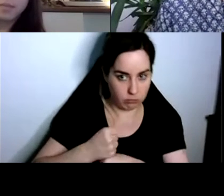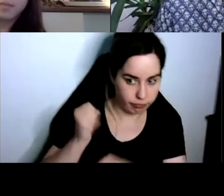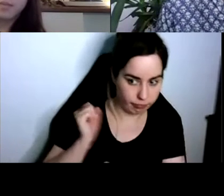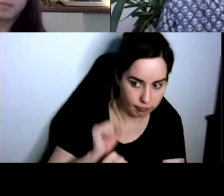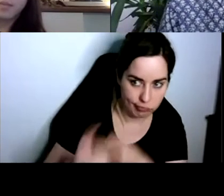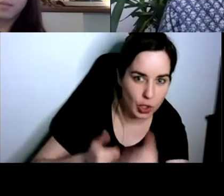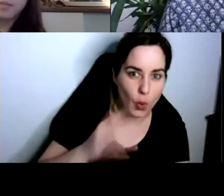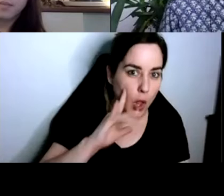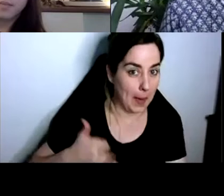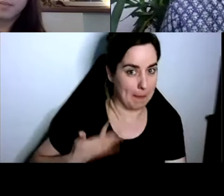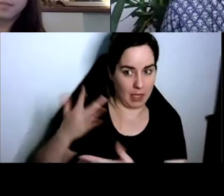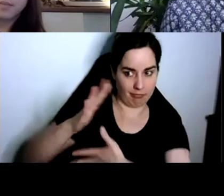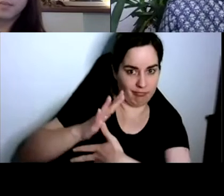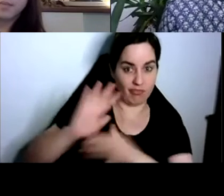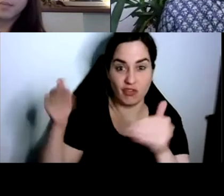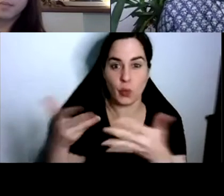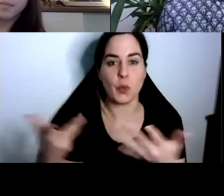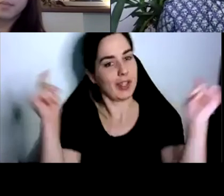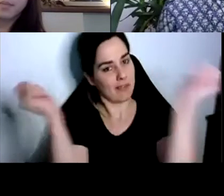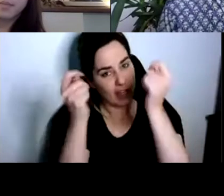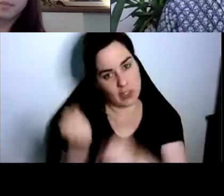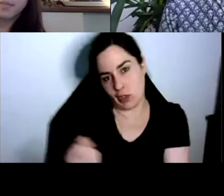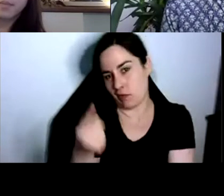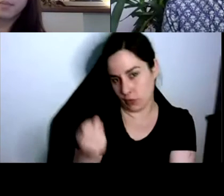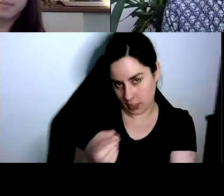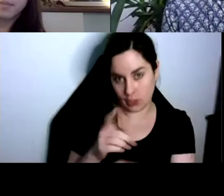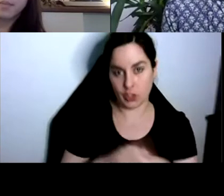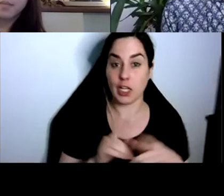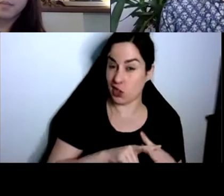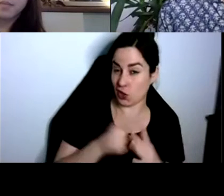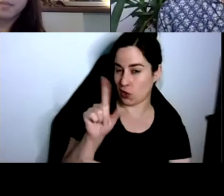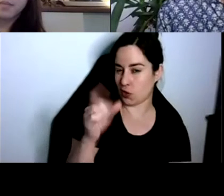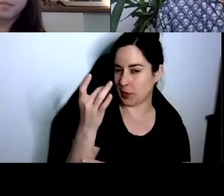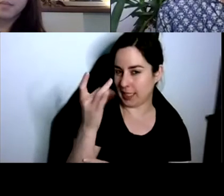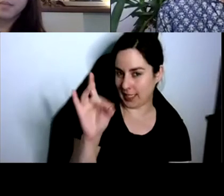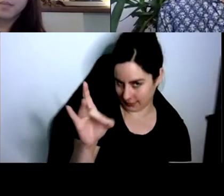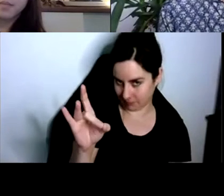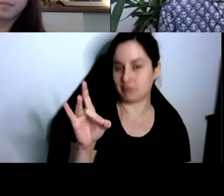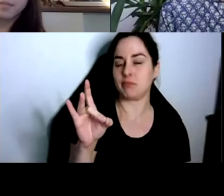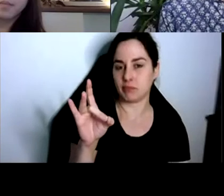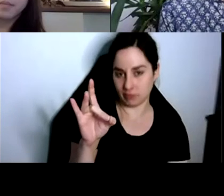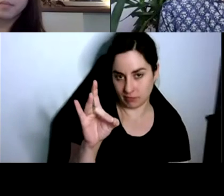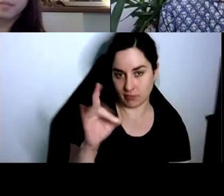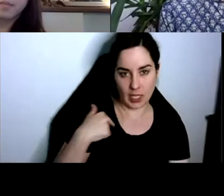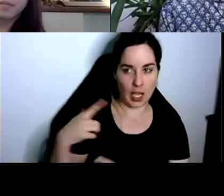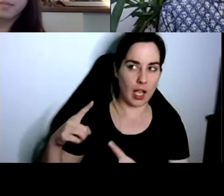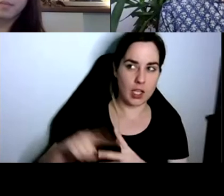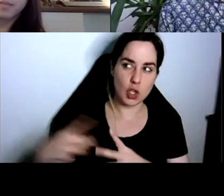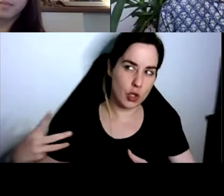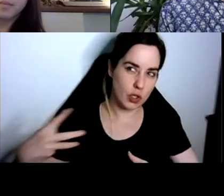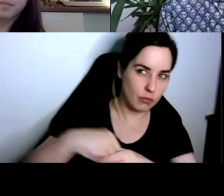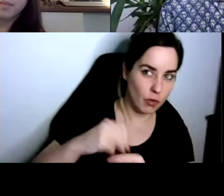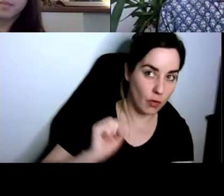been running on an annual basis starting in 2018. I became involved